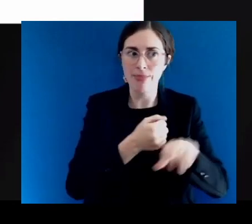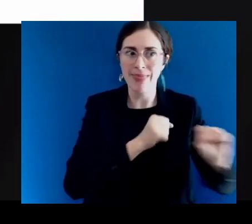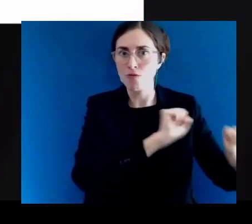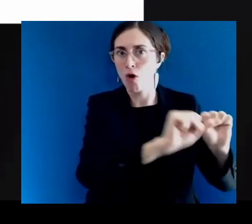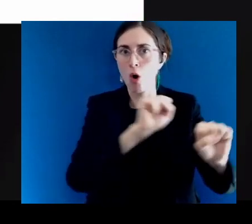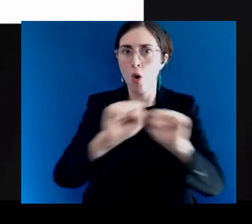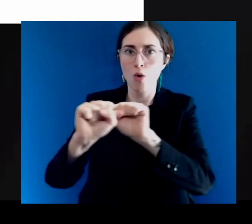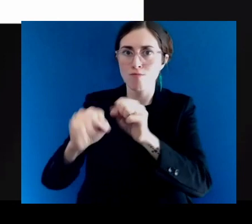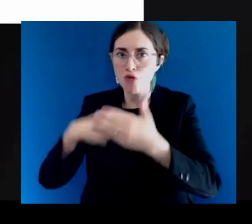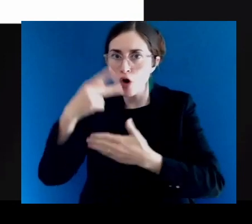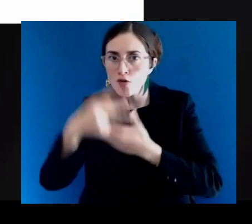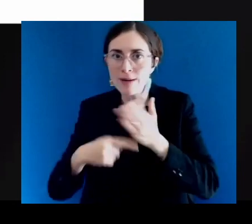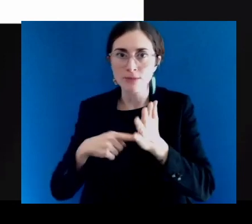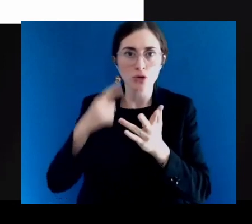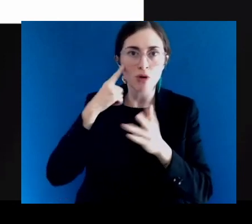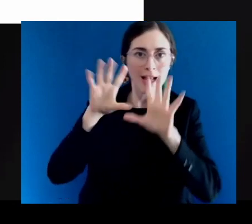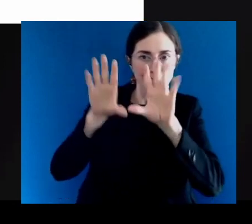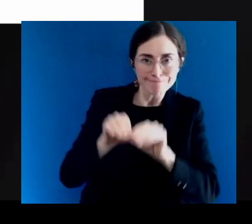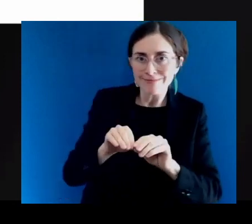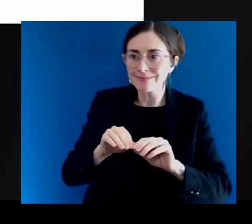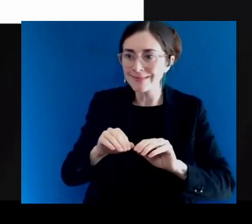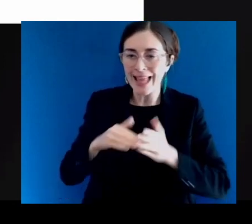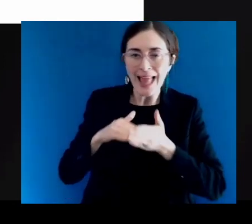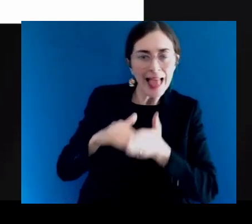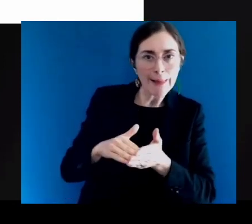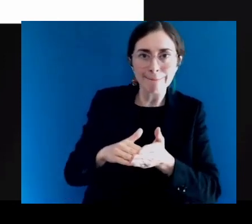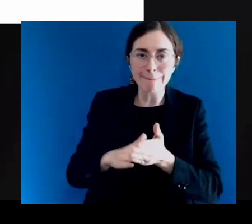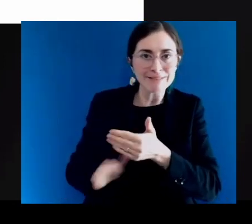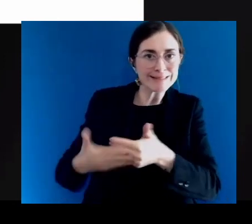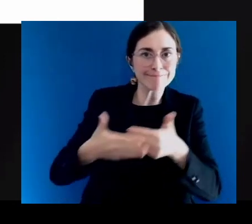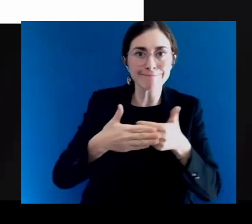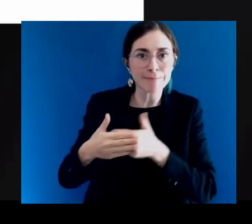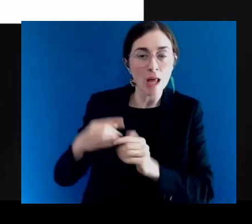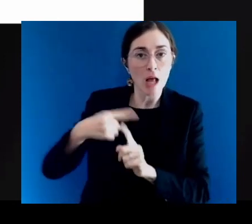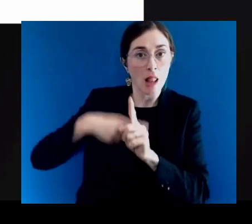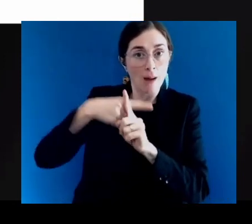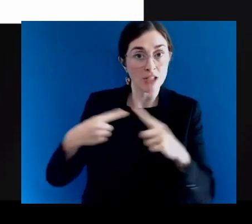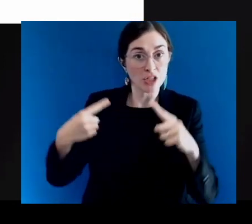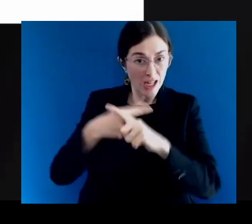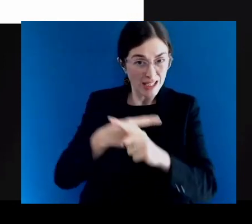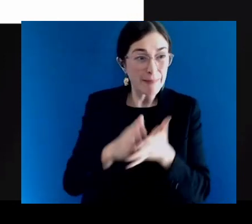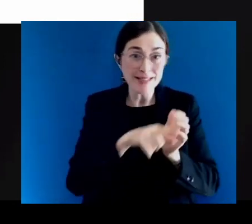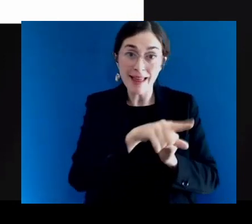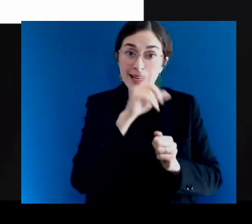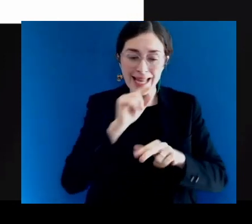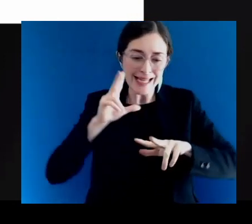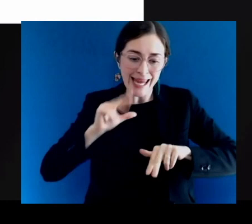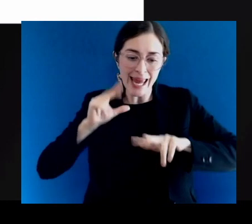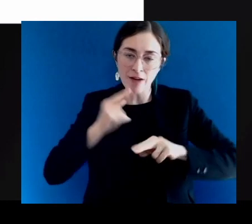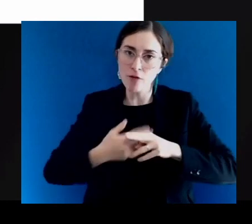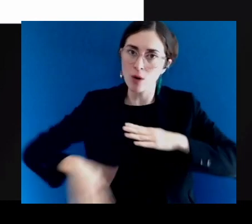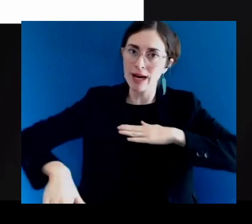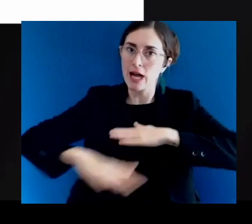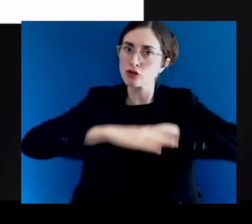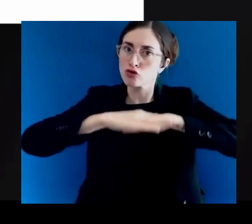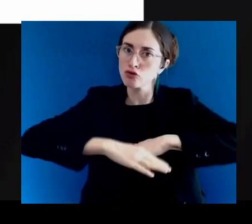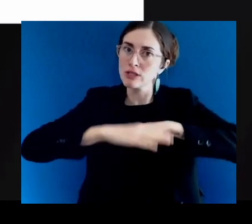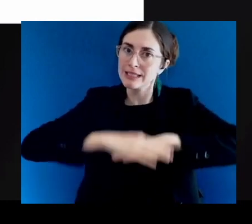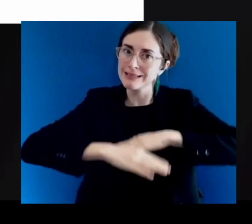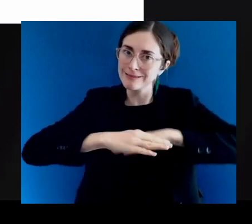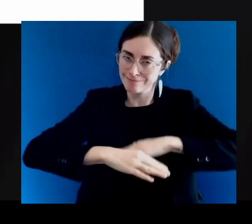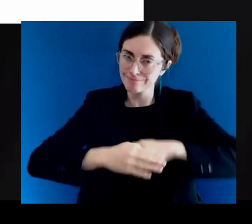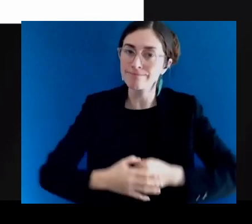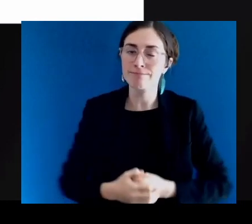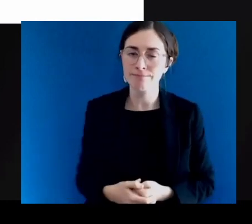for 11 traditional owner corporations to build their capacity to care for country and meet a variety of on-the-ground